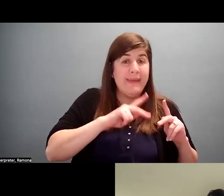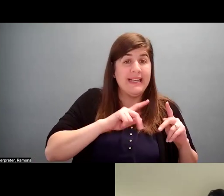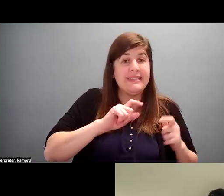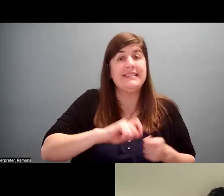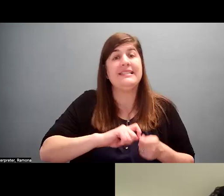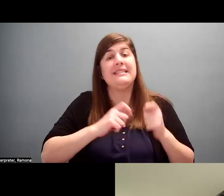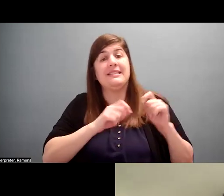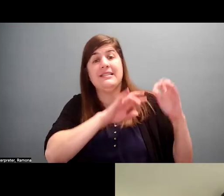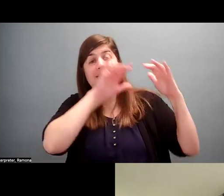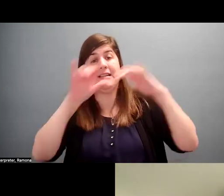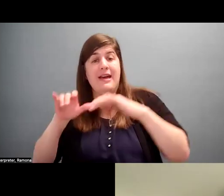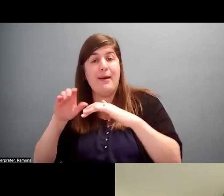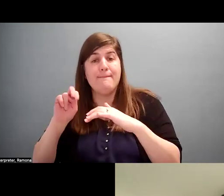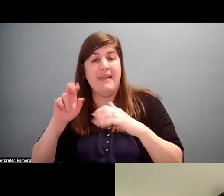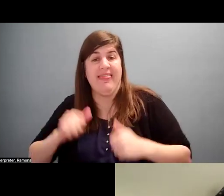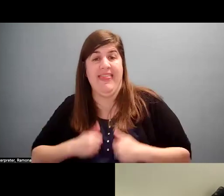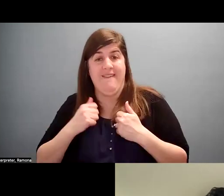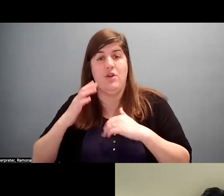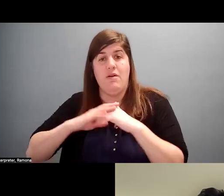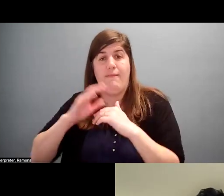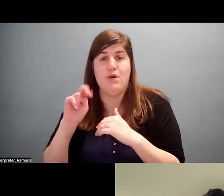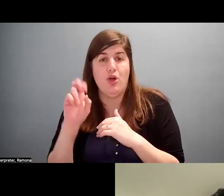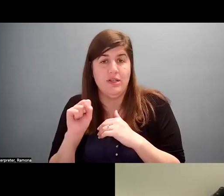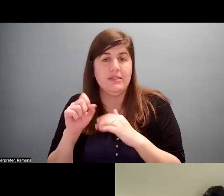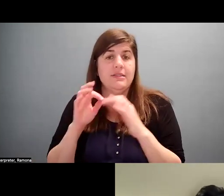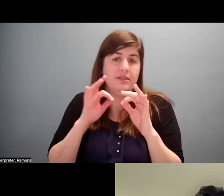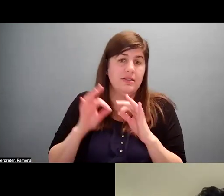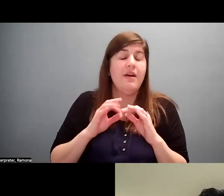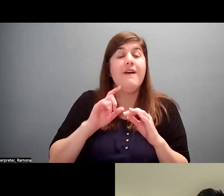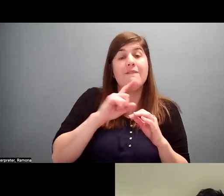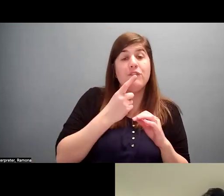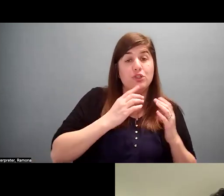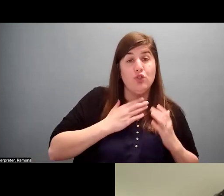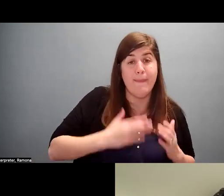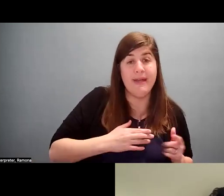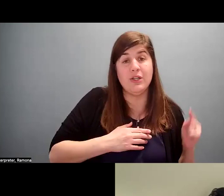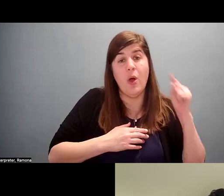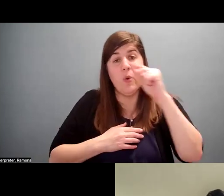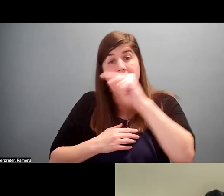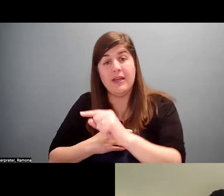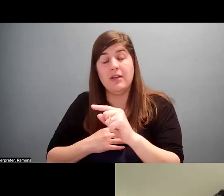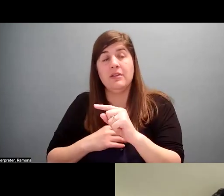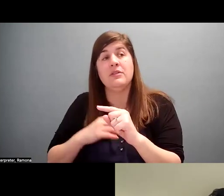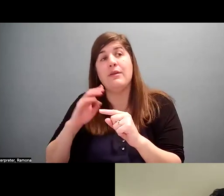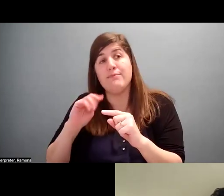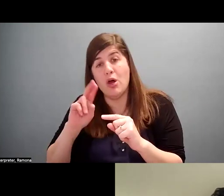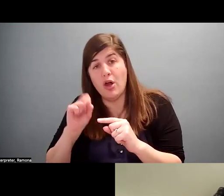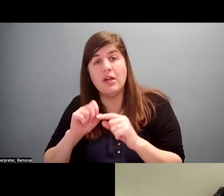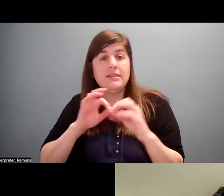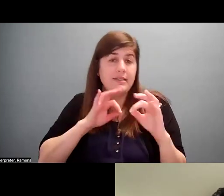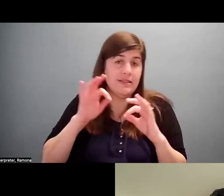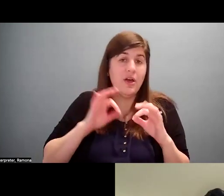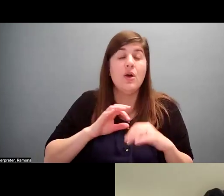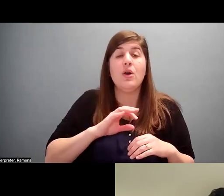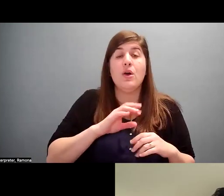like explaining the moment it starts, like the first human going to Mars, all the way to the end of like humans